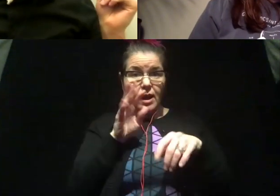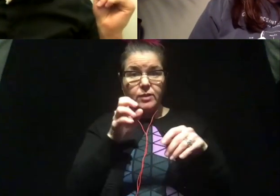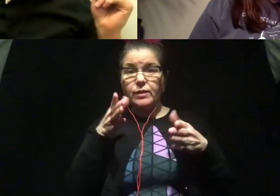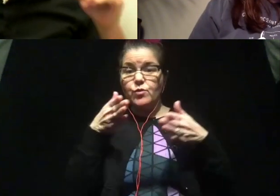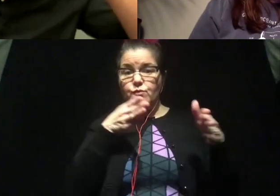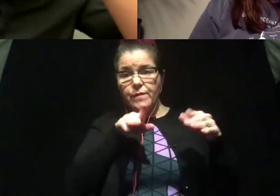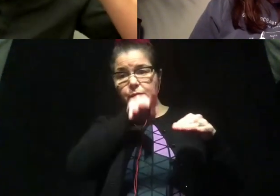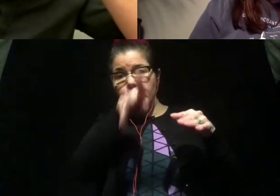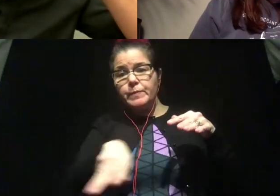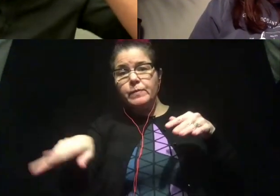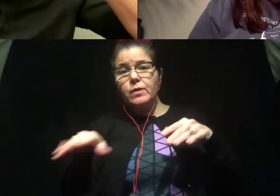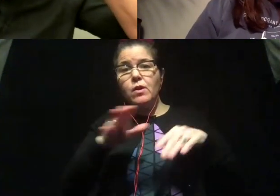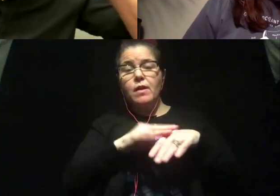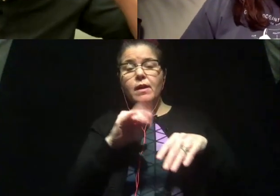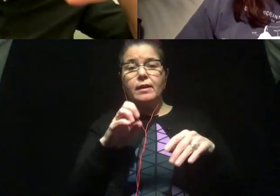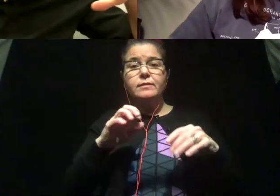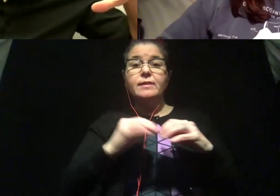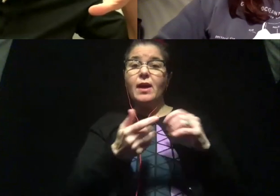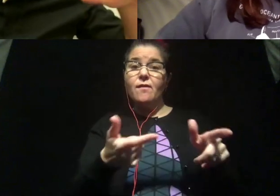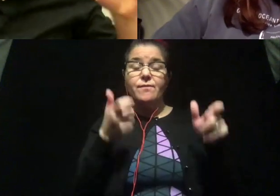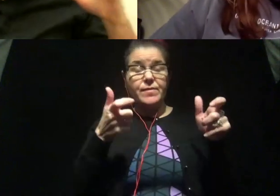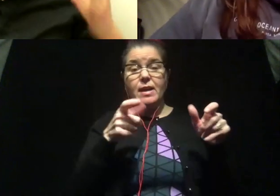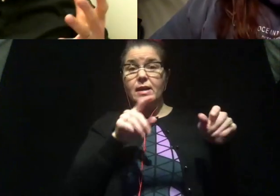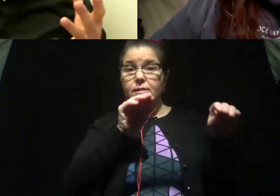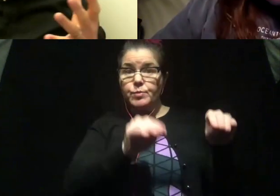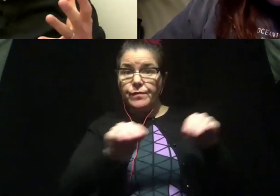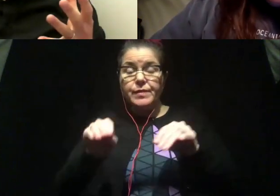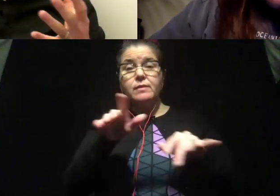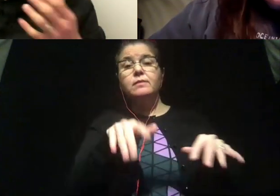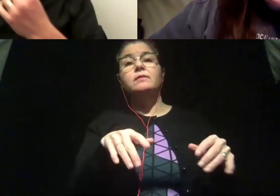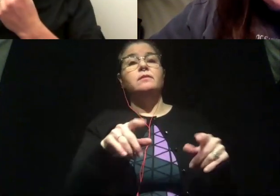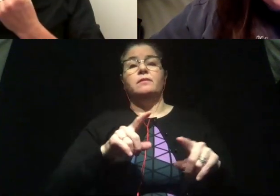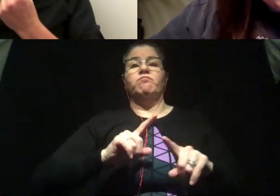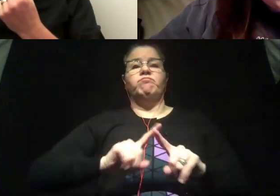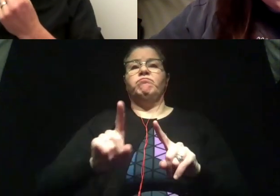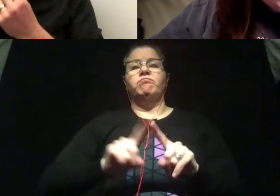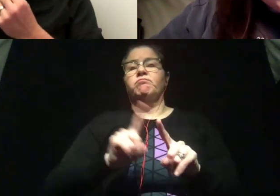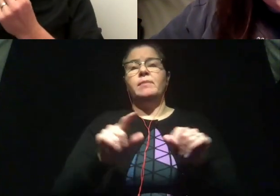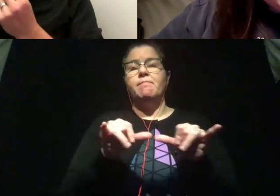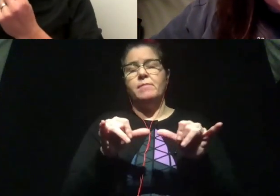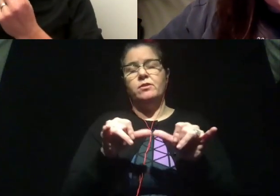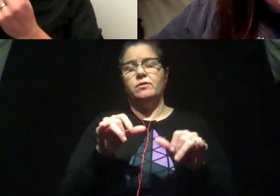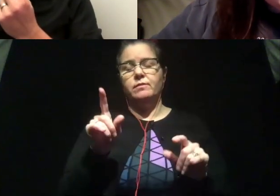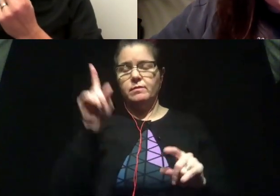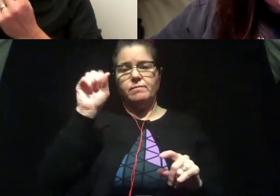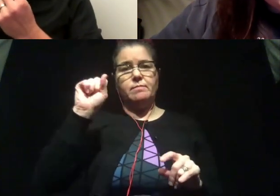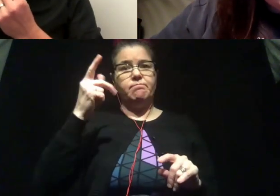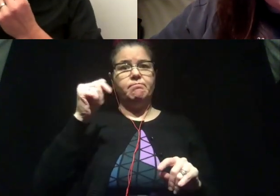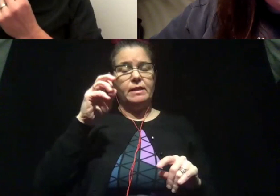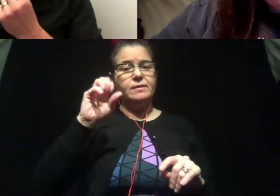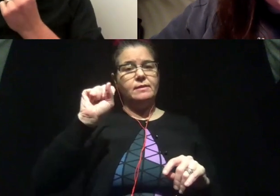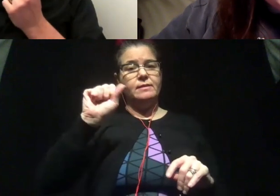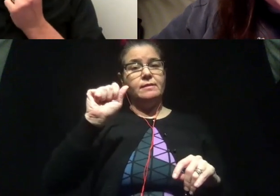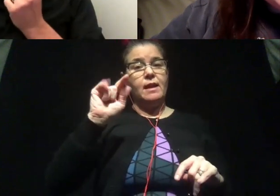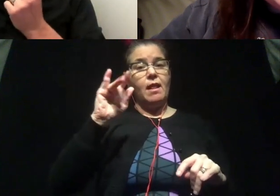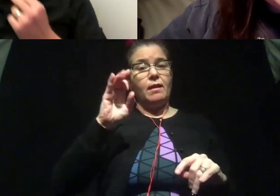flowing off the ice, how fast the ice is flowing. All those things get measured by satellites. So we use a lot of satellite